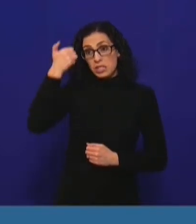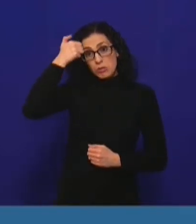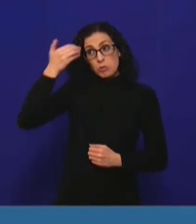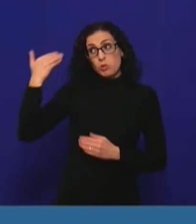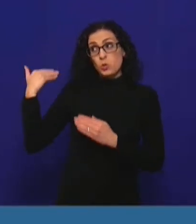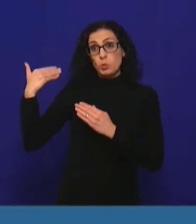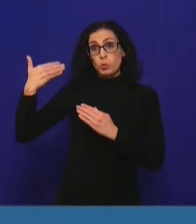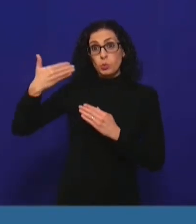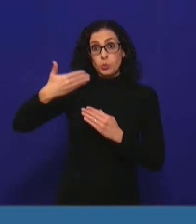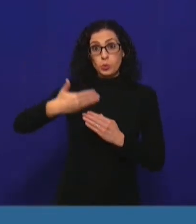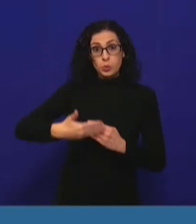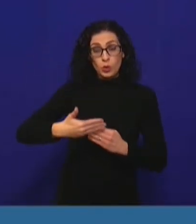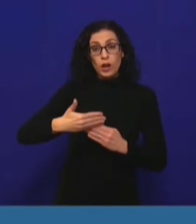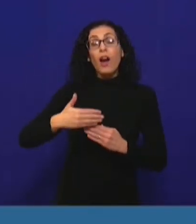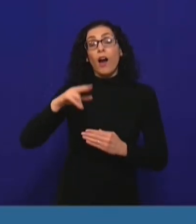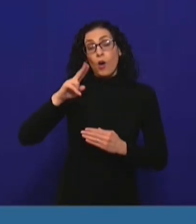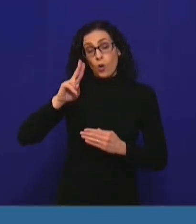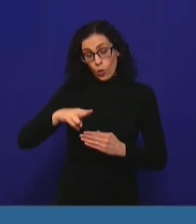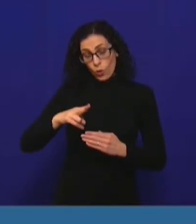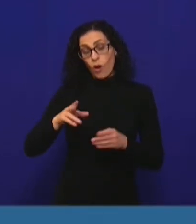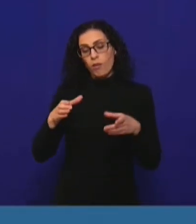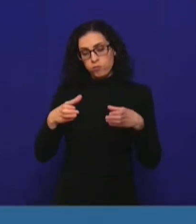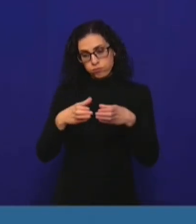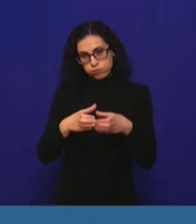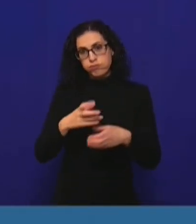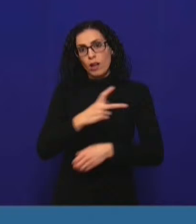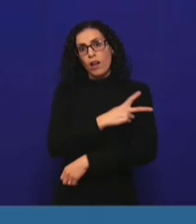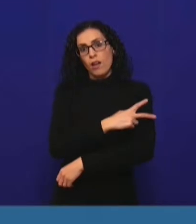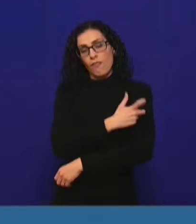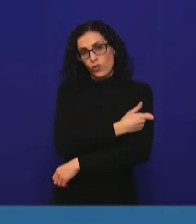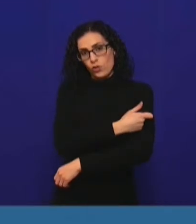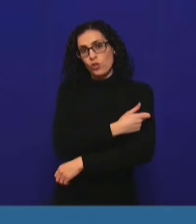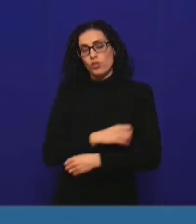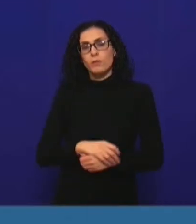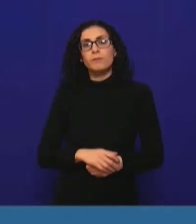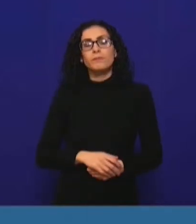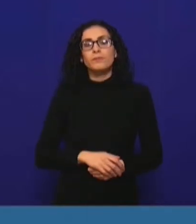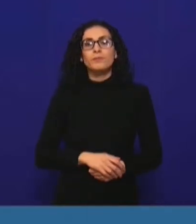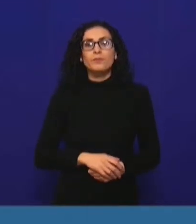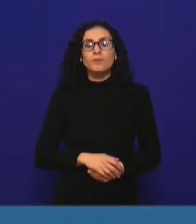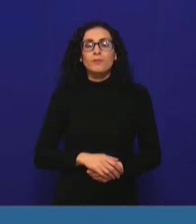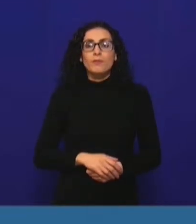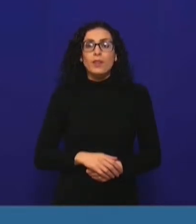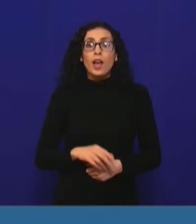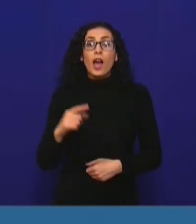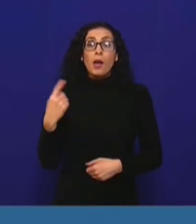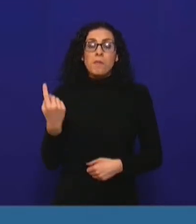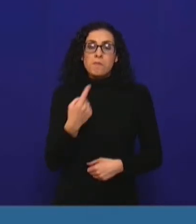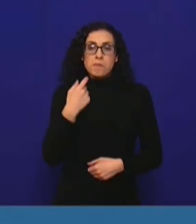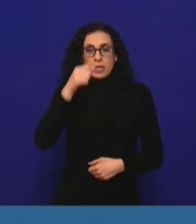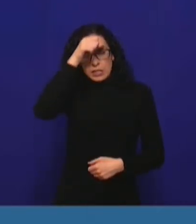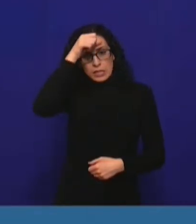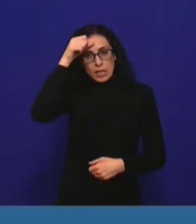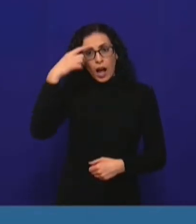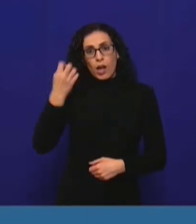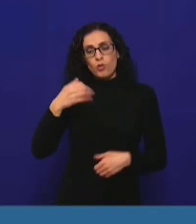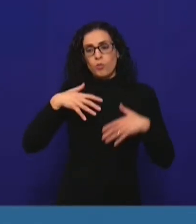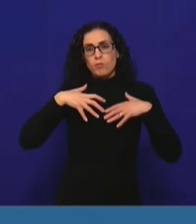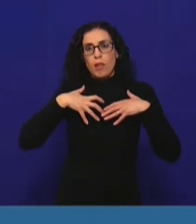xhur dawn ukoll qegħdin jitqisu f'dan il-grupp li għandhom jingħataw priorità. Għandna wkoll pazjenti li għaddejn fuq